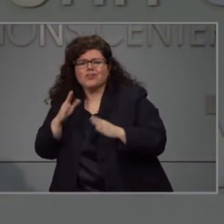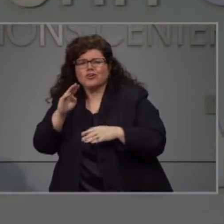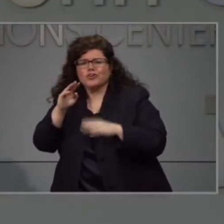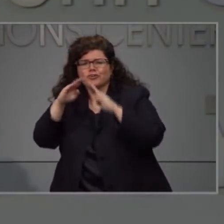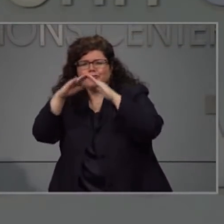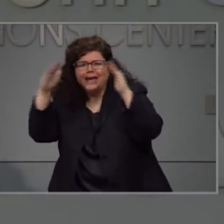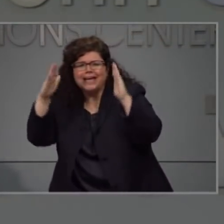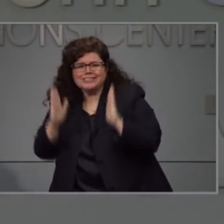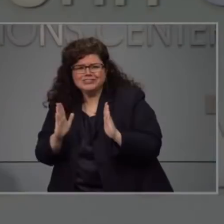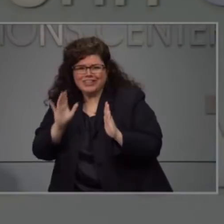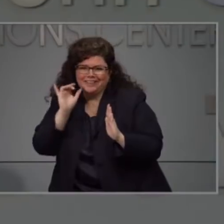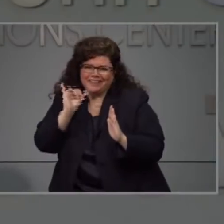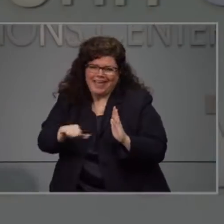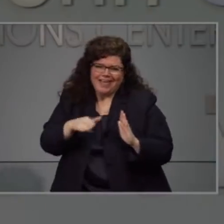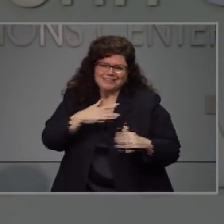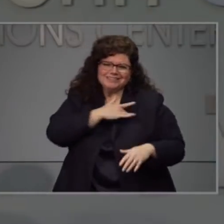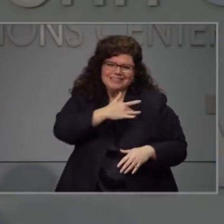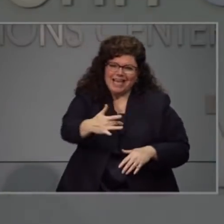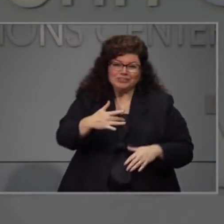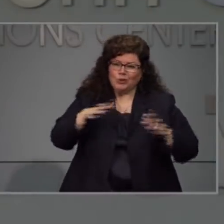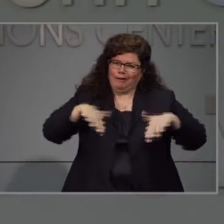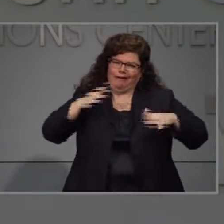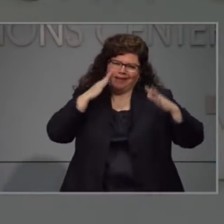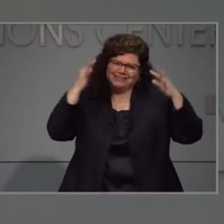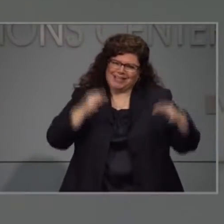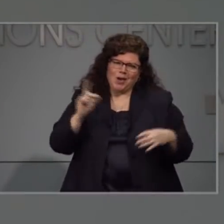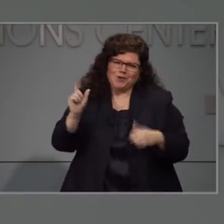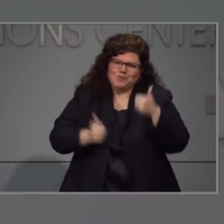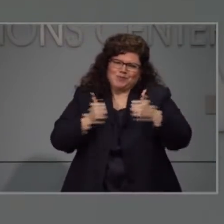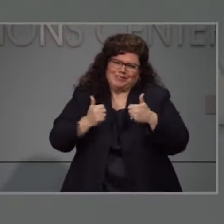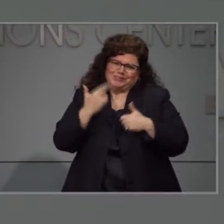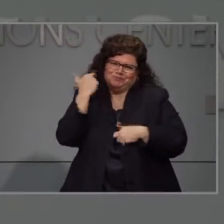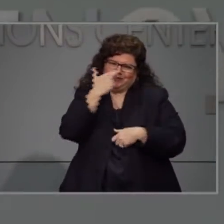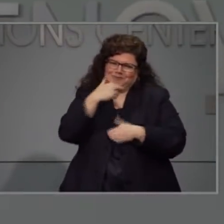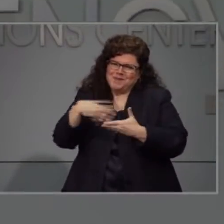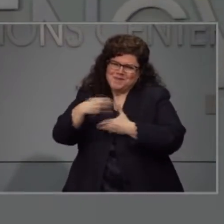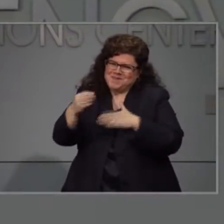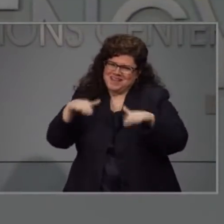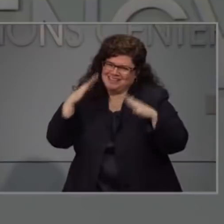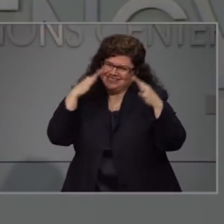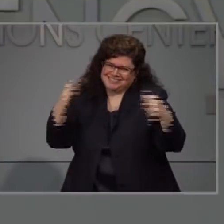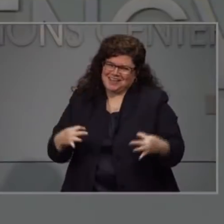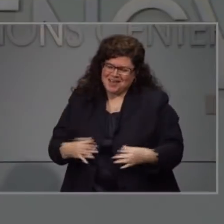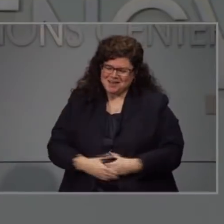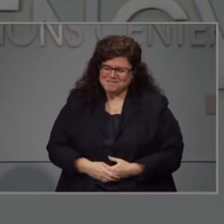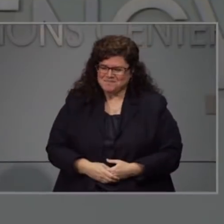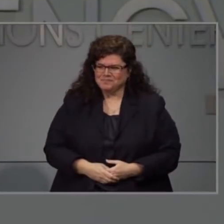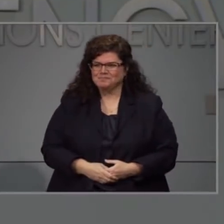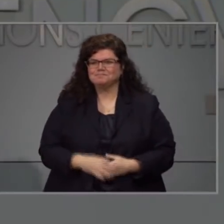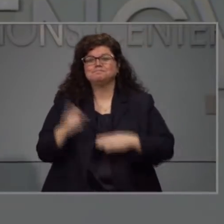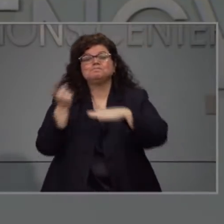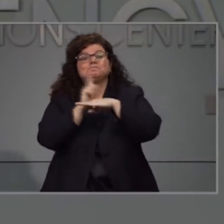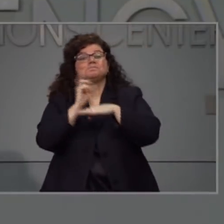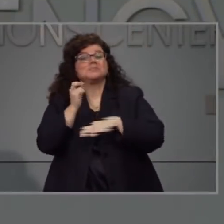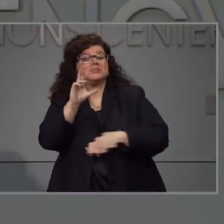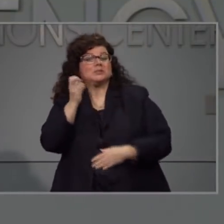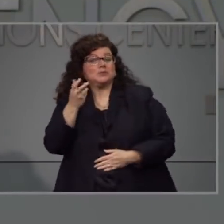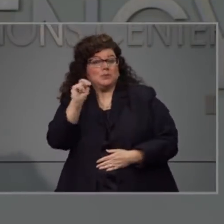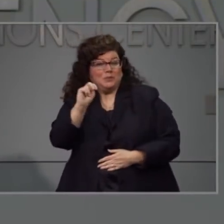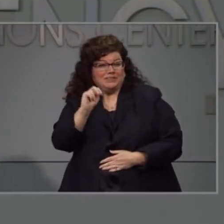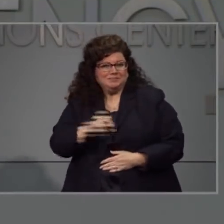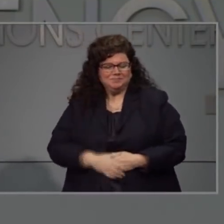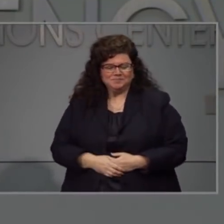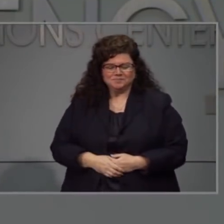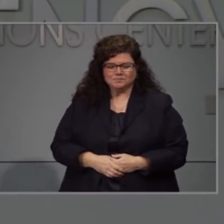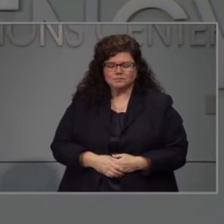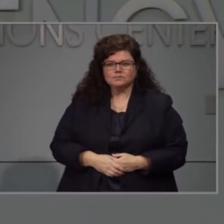Dr. Cohen, would you want to talk about supplies? Thank you. Thanks, Kate, for the question. So